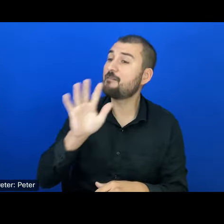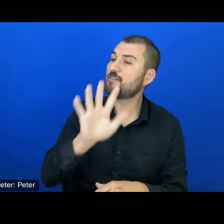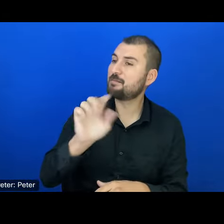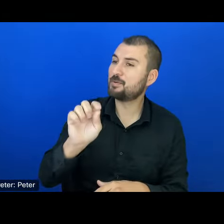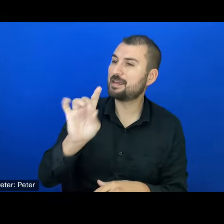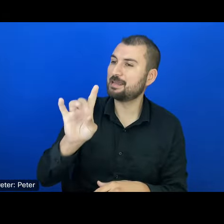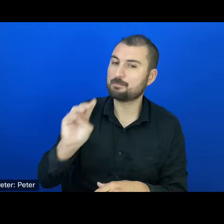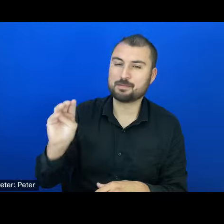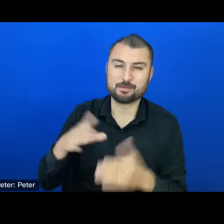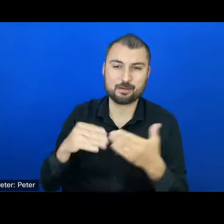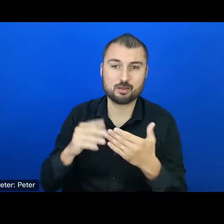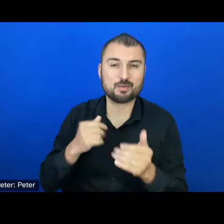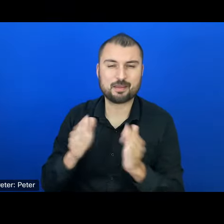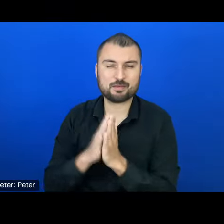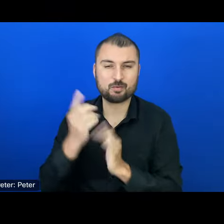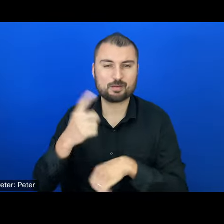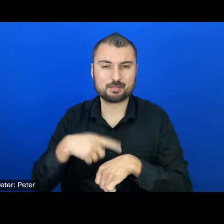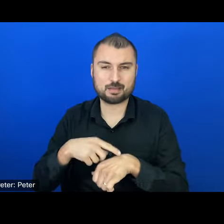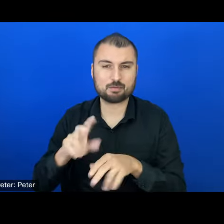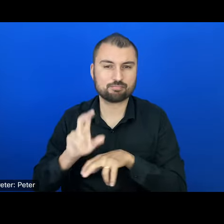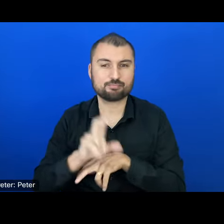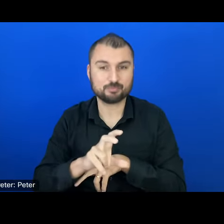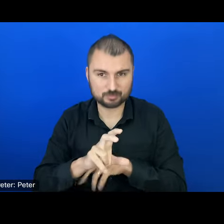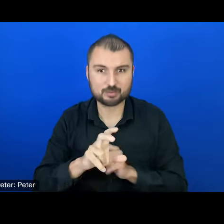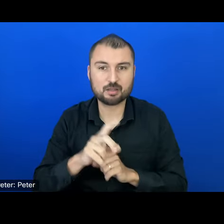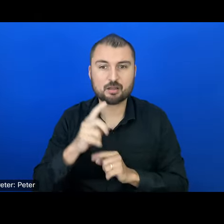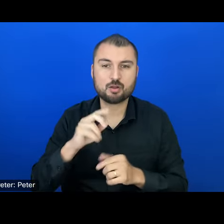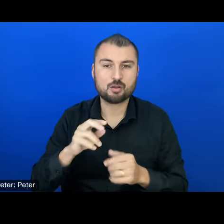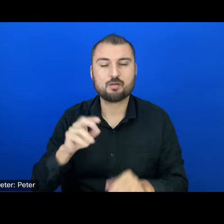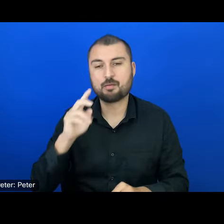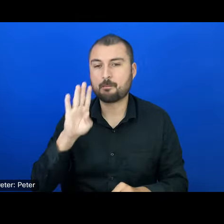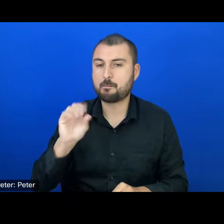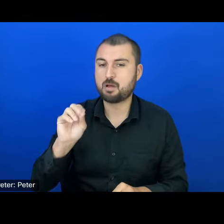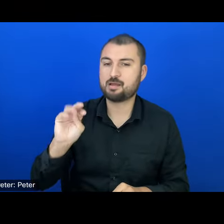we would ask be a one-time appropriation versus bonding for that.